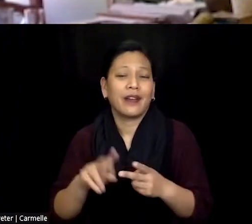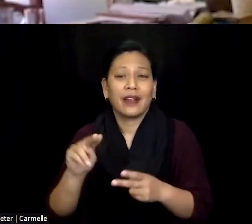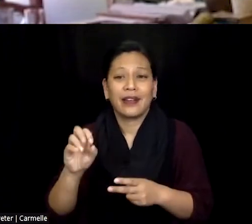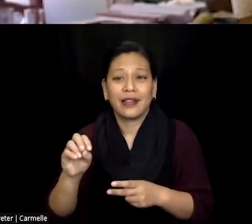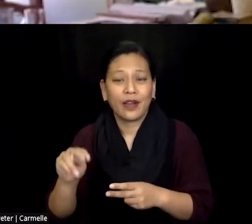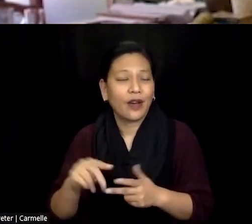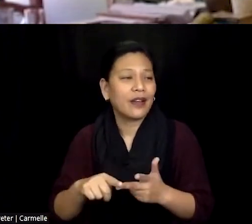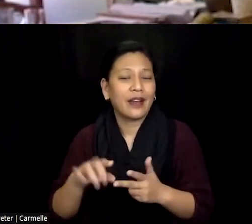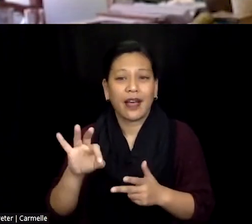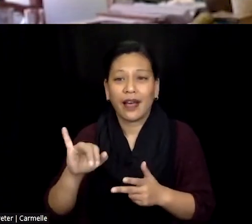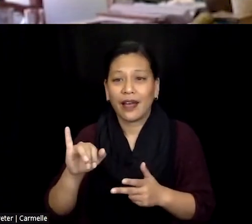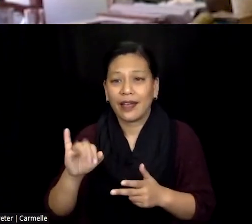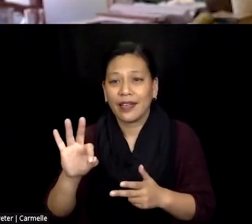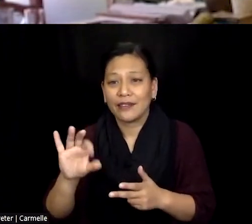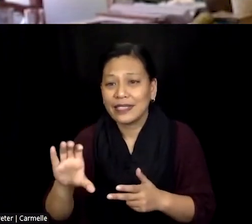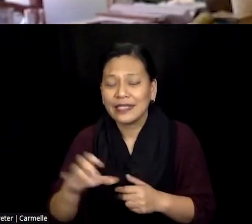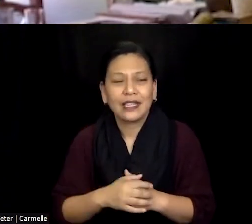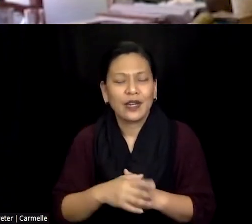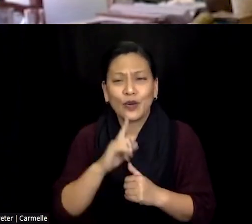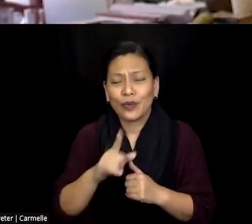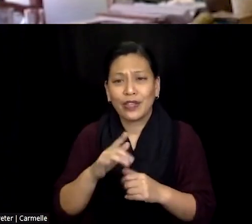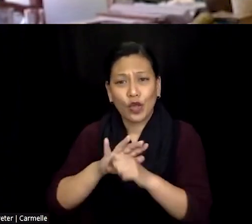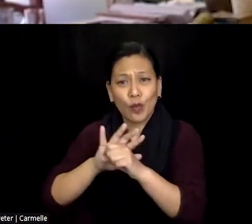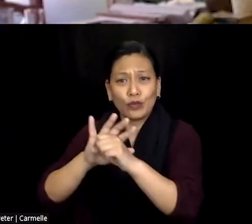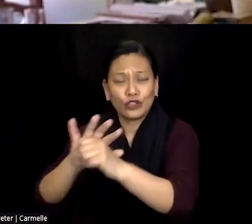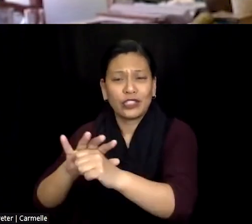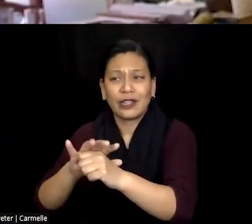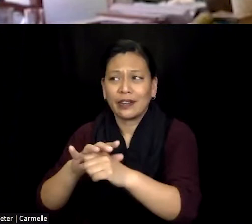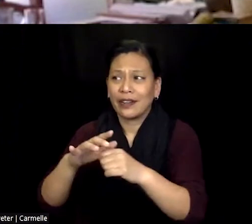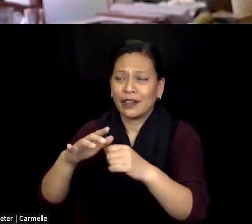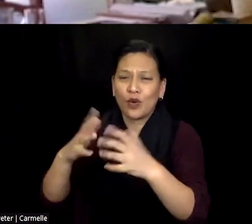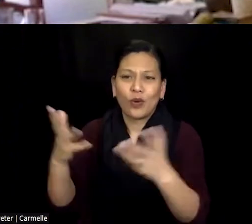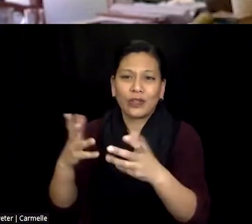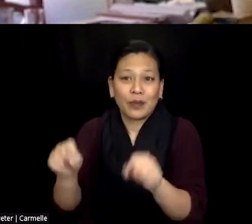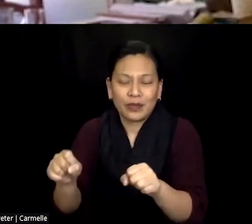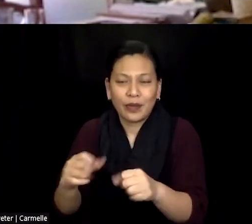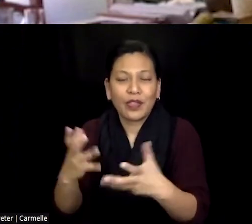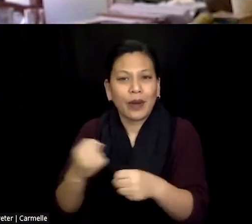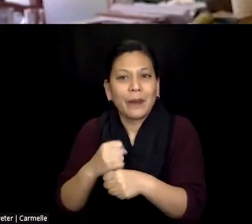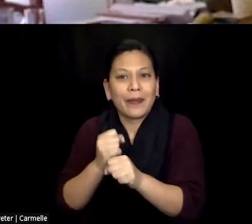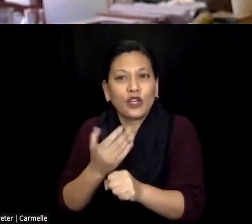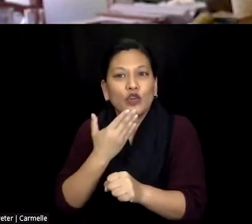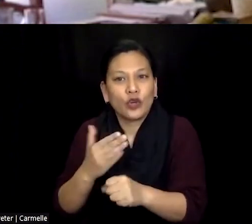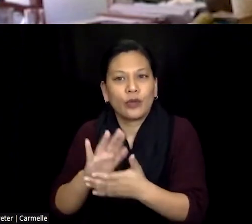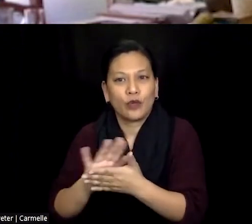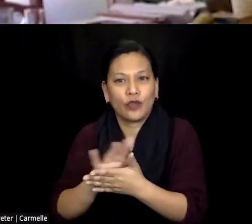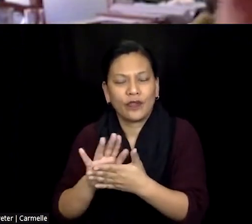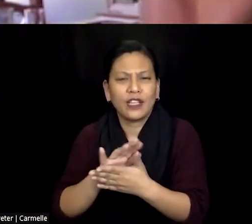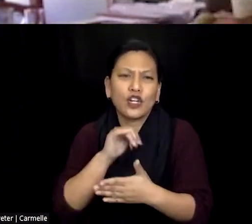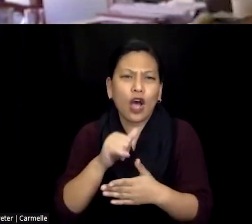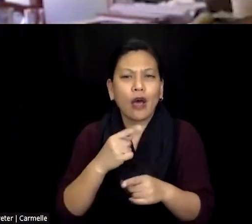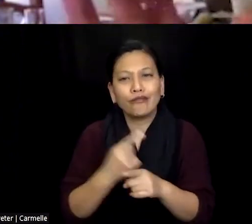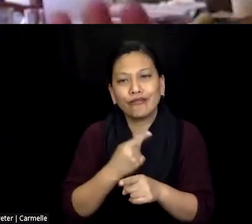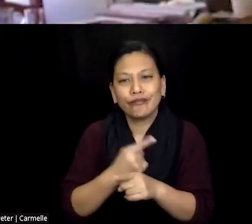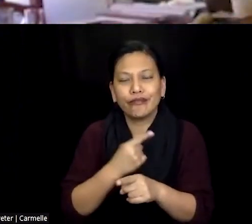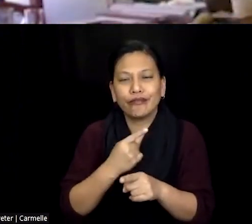IFC who are pushing the boundaries and making stuff that is actually good and not just, you know,